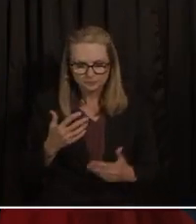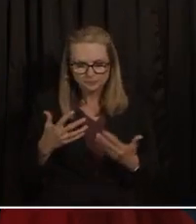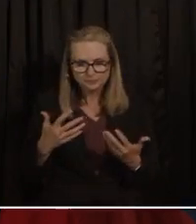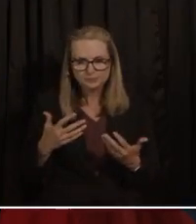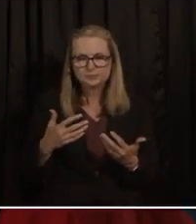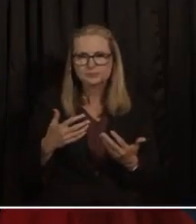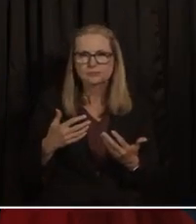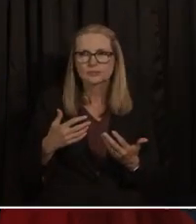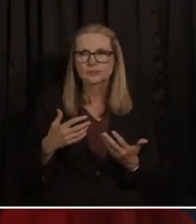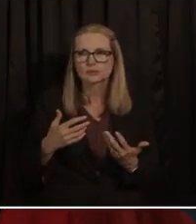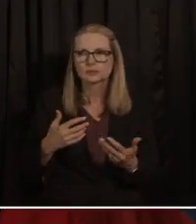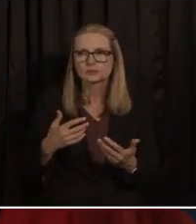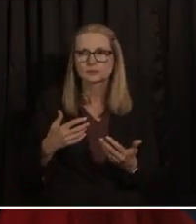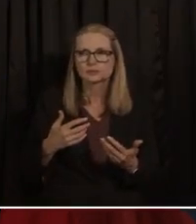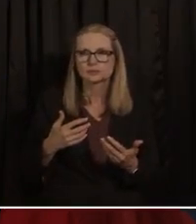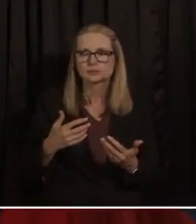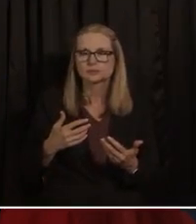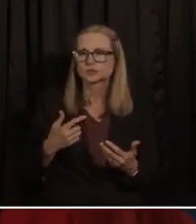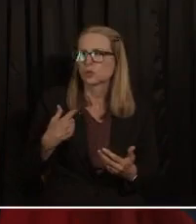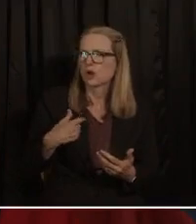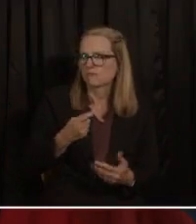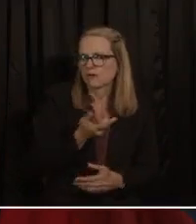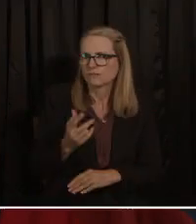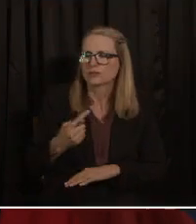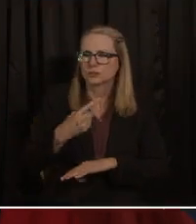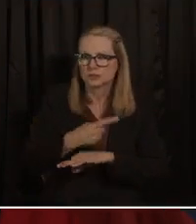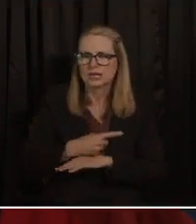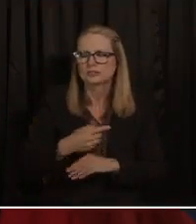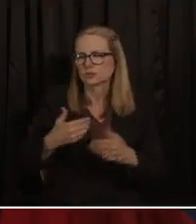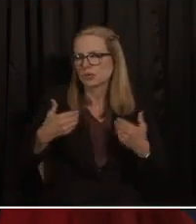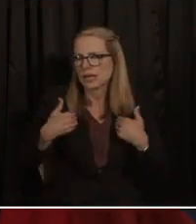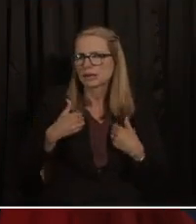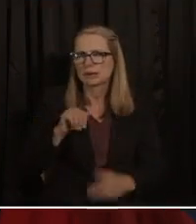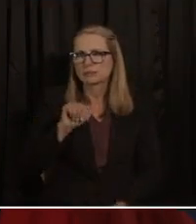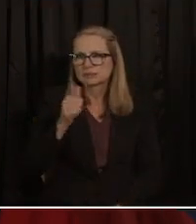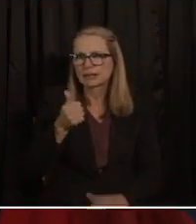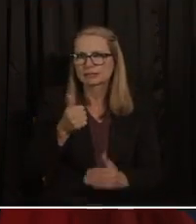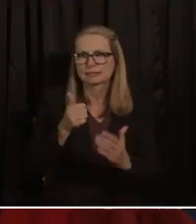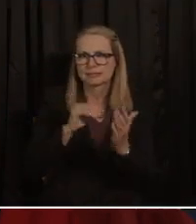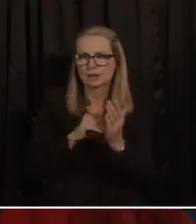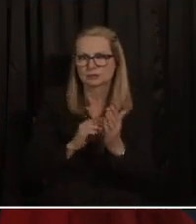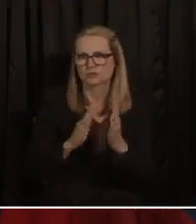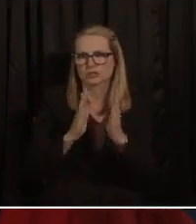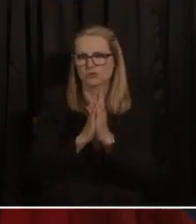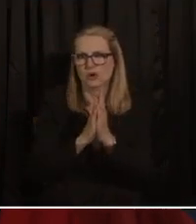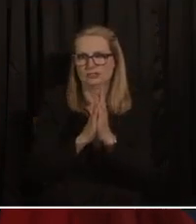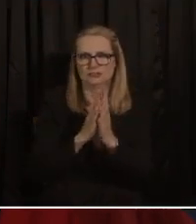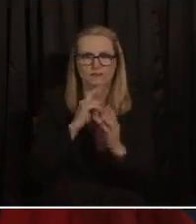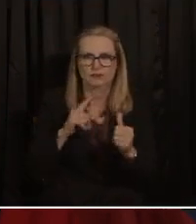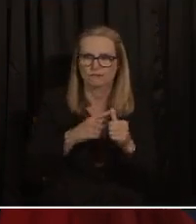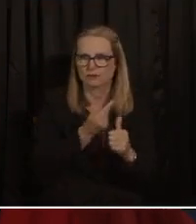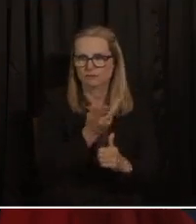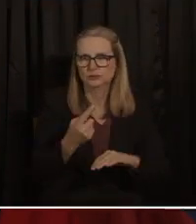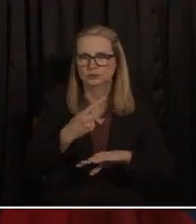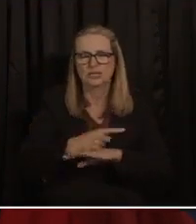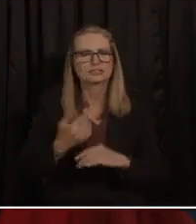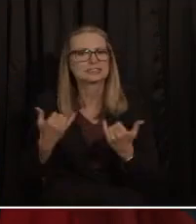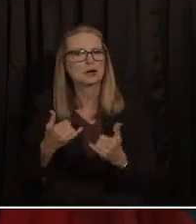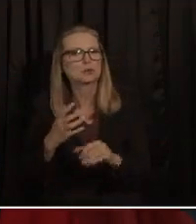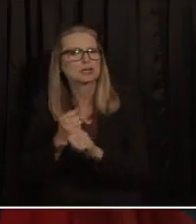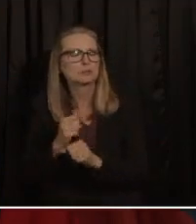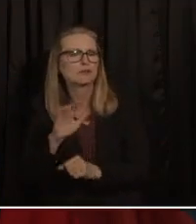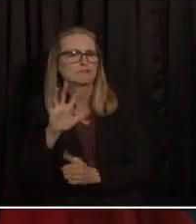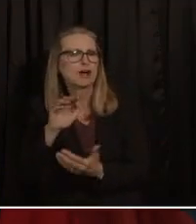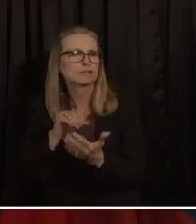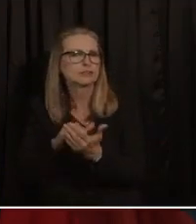larger demand of over 10,000 a day for a couple days. Demand is now about 5,000 a day. And as we work through the backlog in the next week to 10 days,